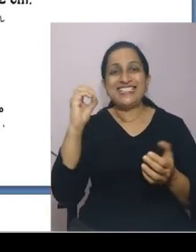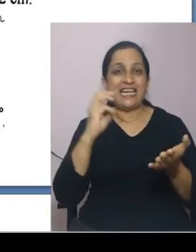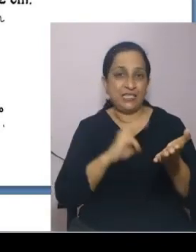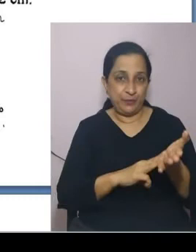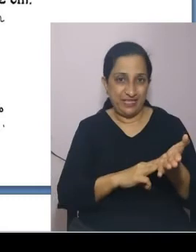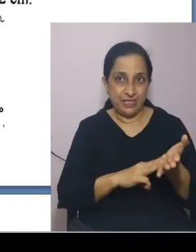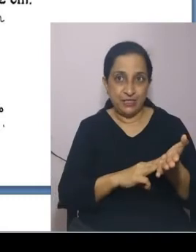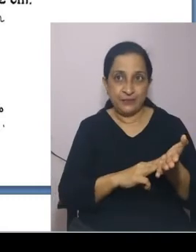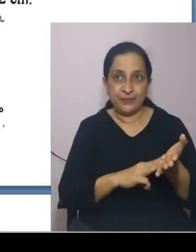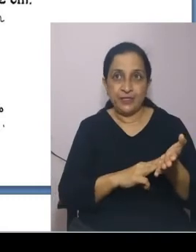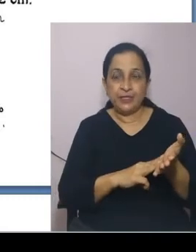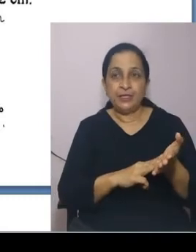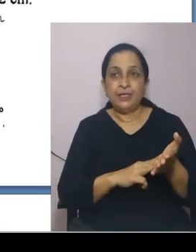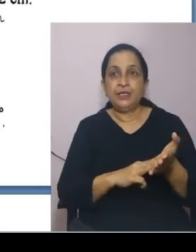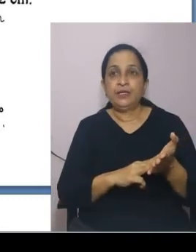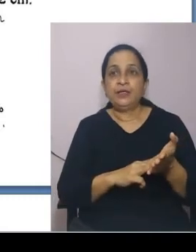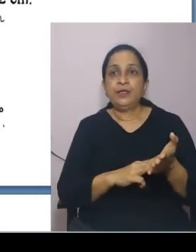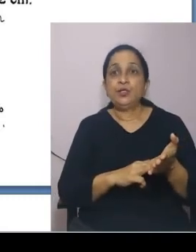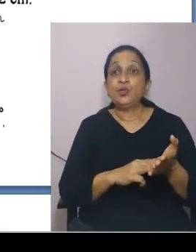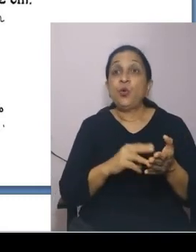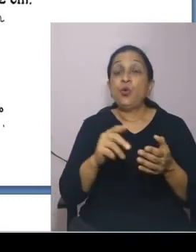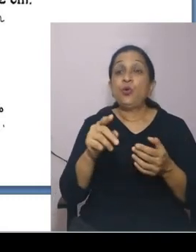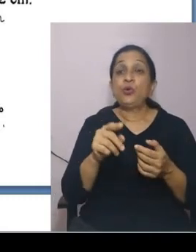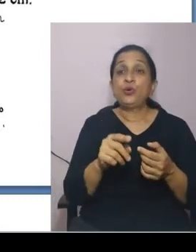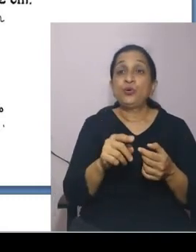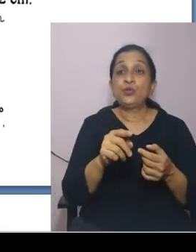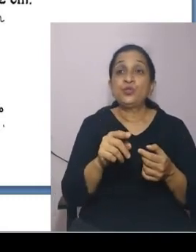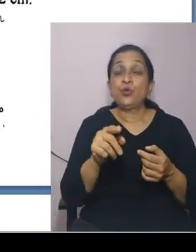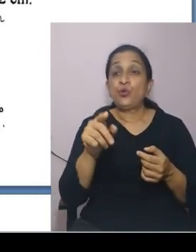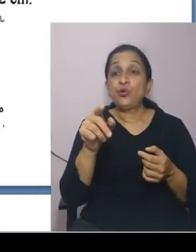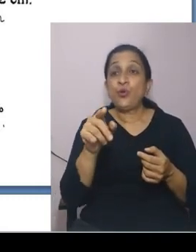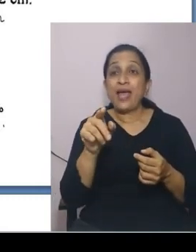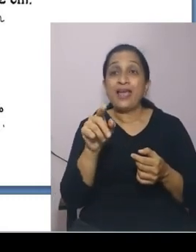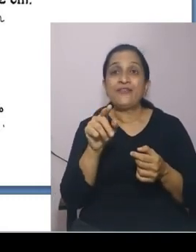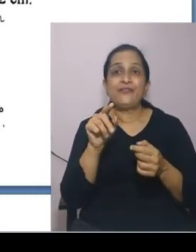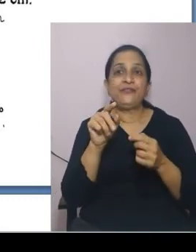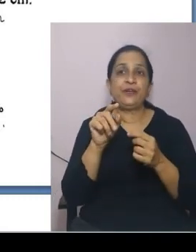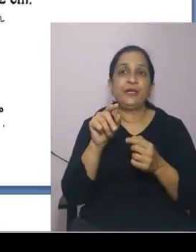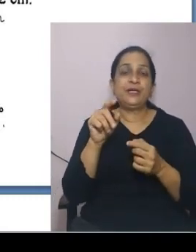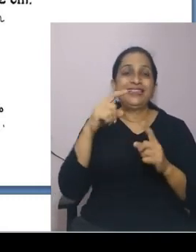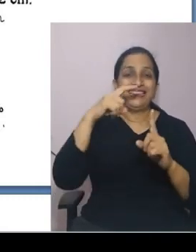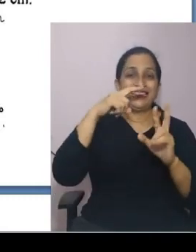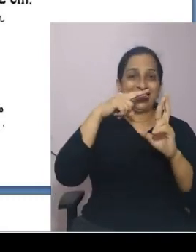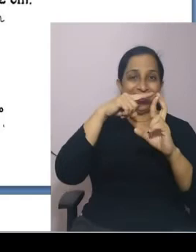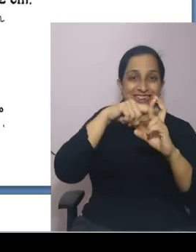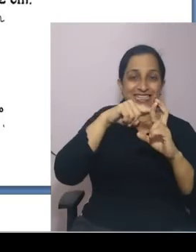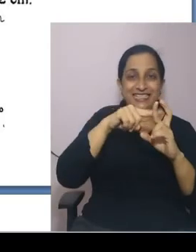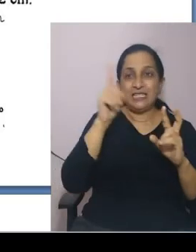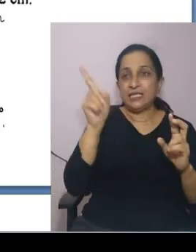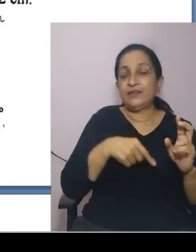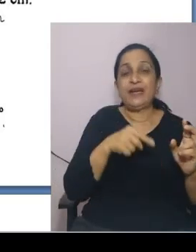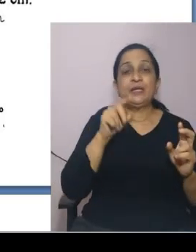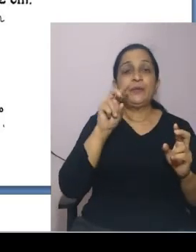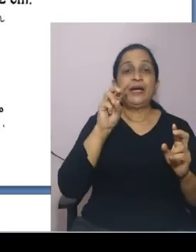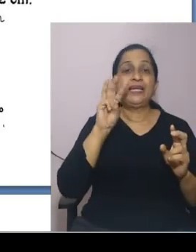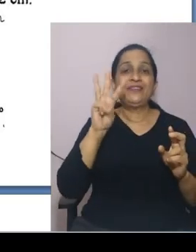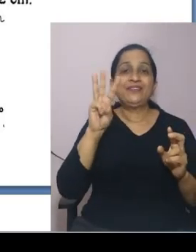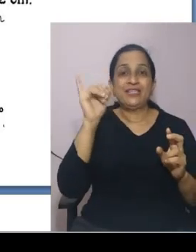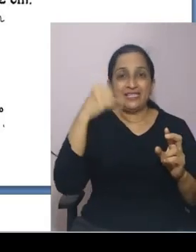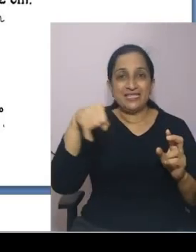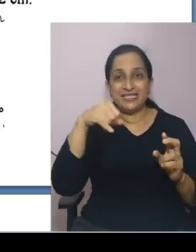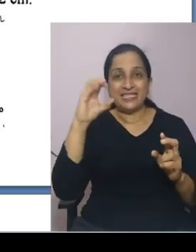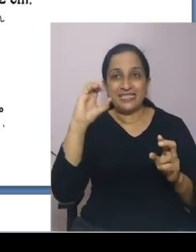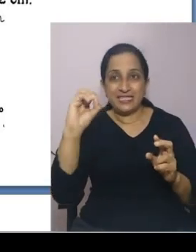by, it is proportional to the angle subtended. So if theta is the angle, then it is theta divided